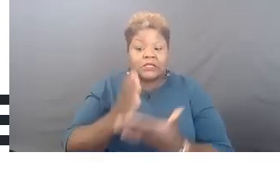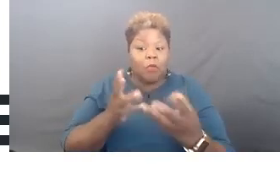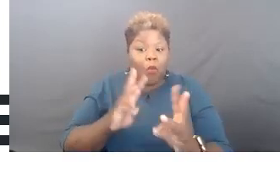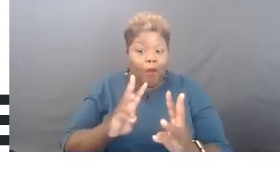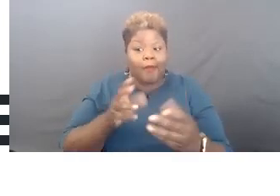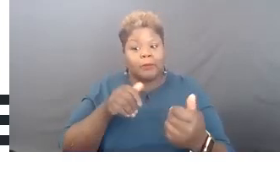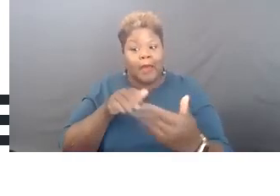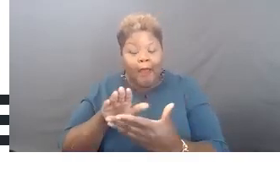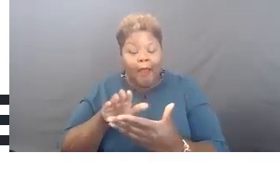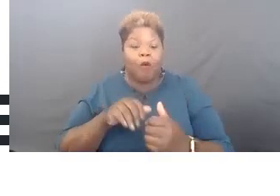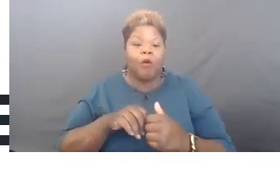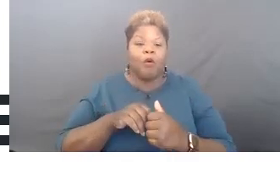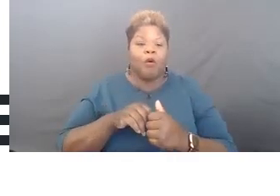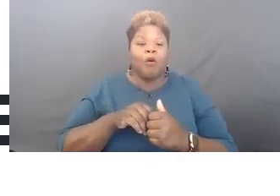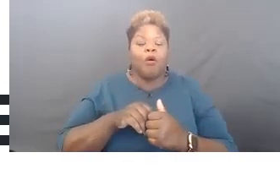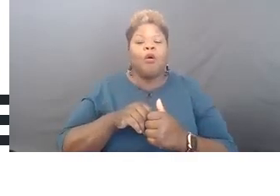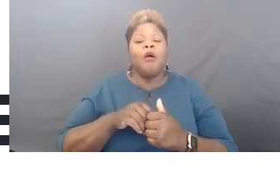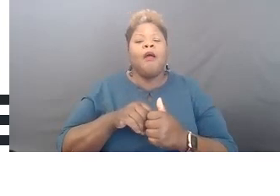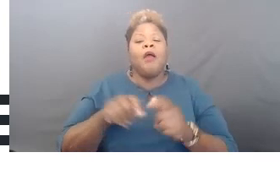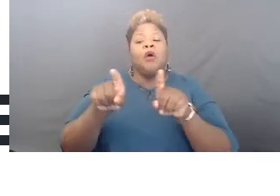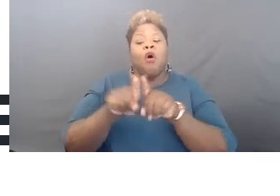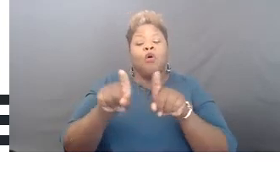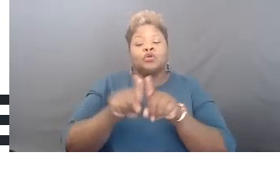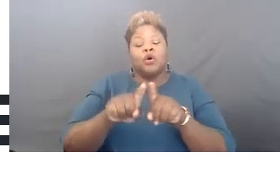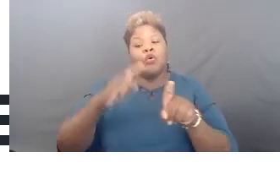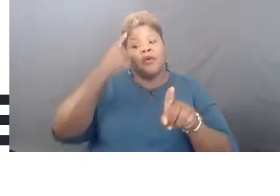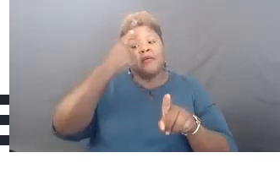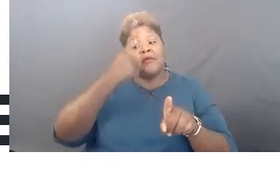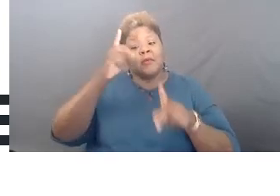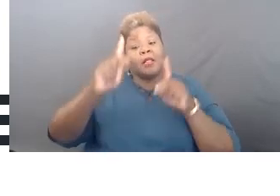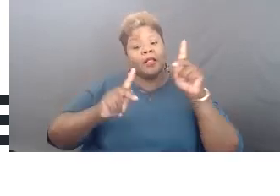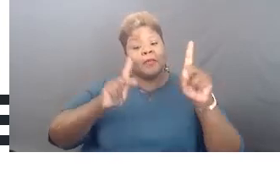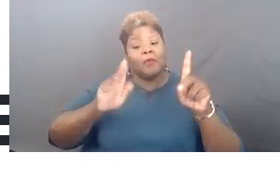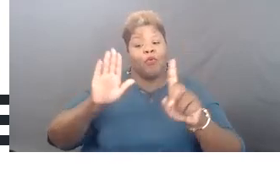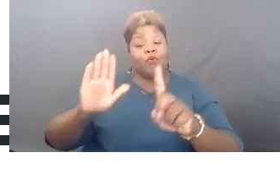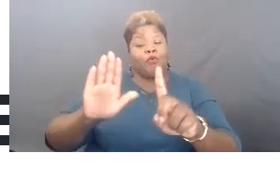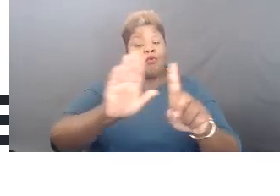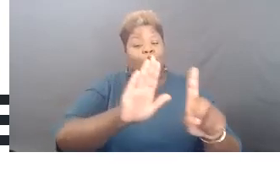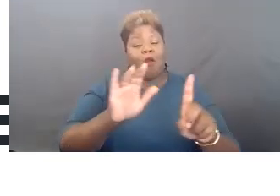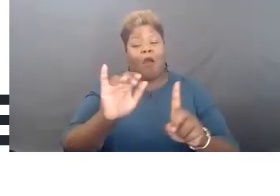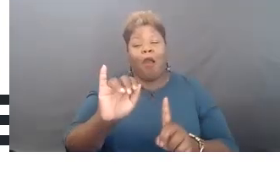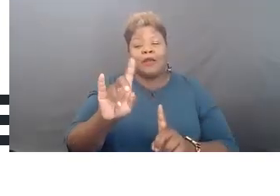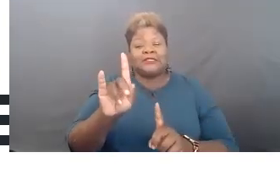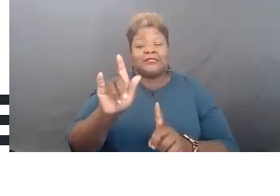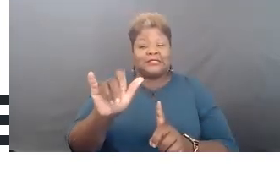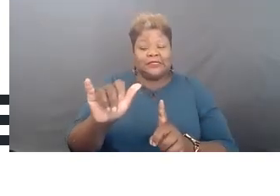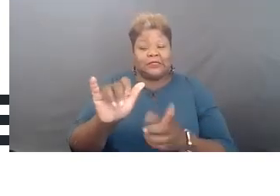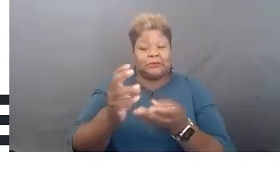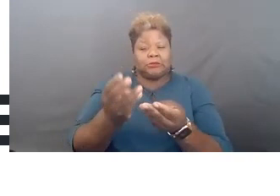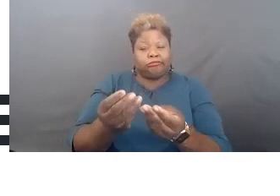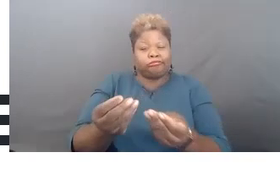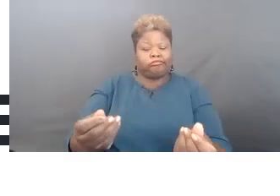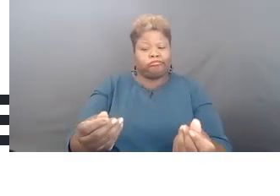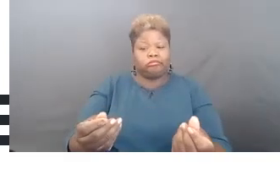that, but we often erase the identities of people who are victims of this racism,